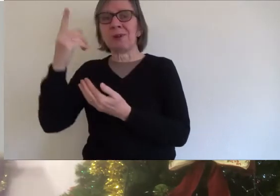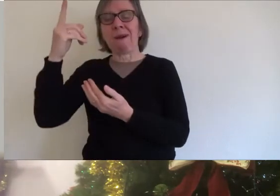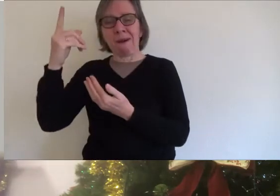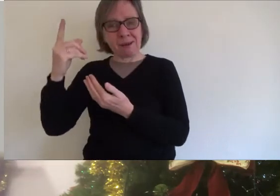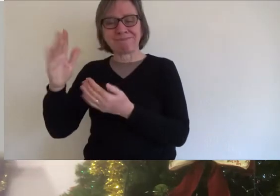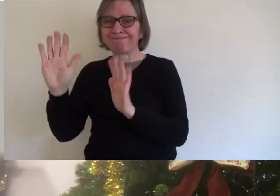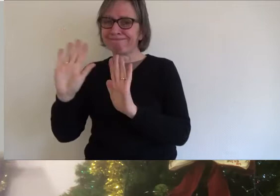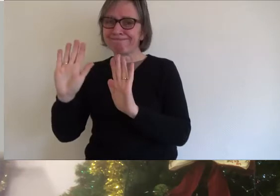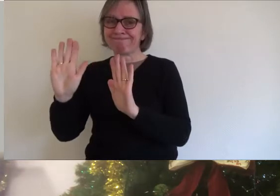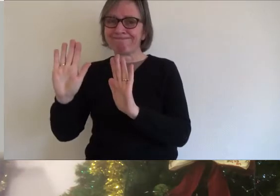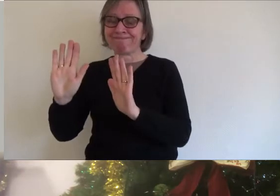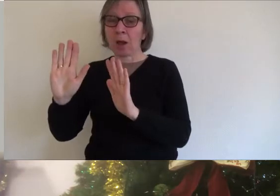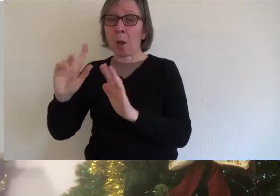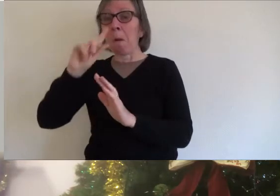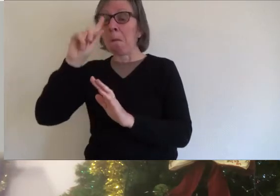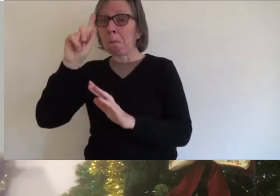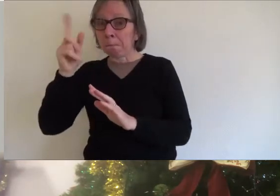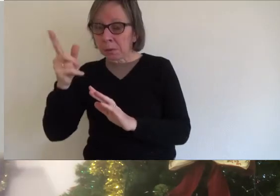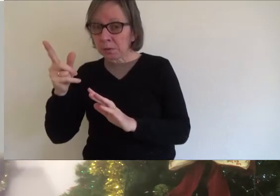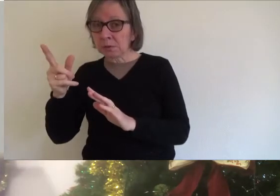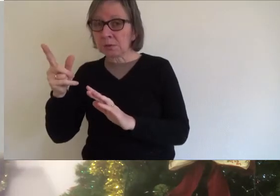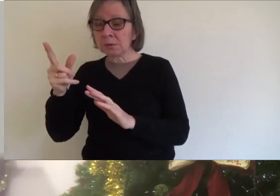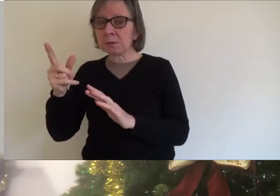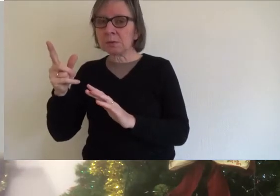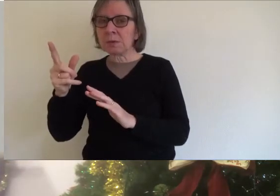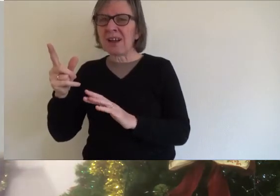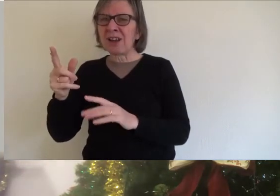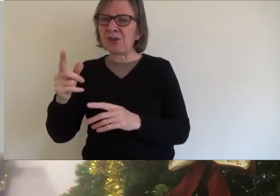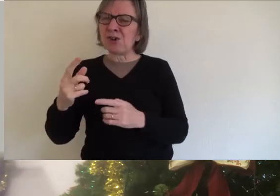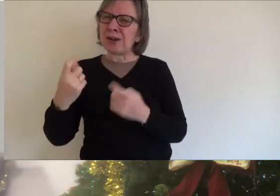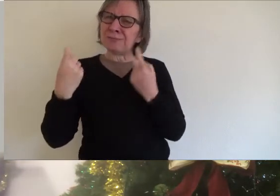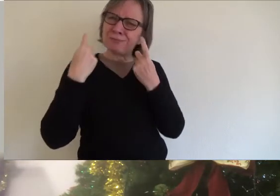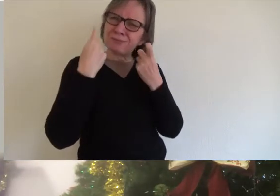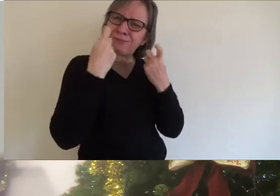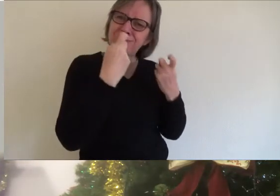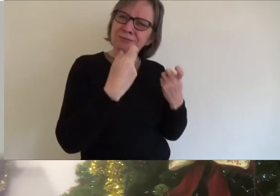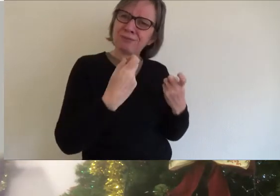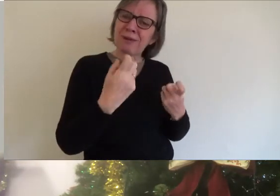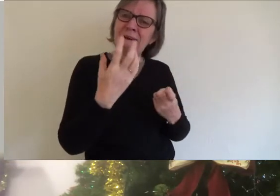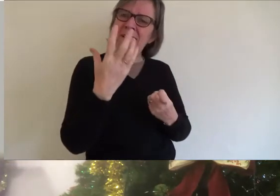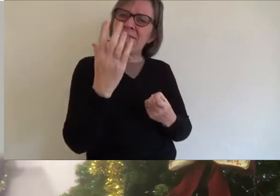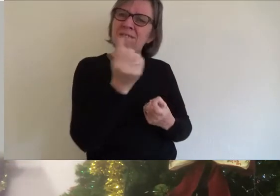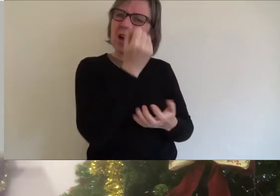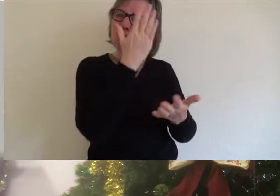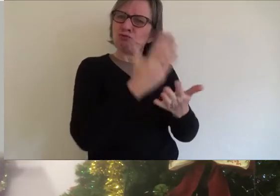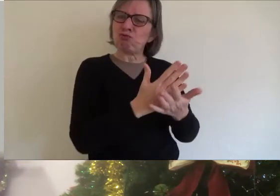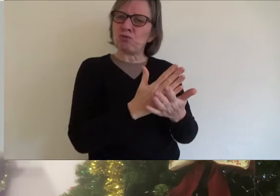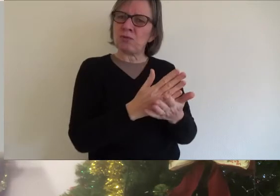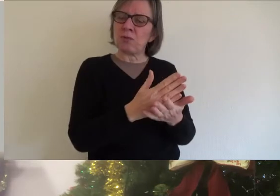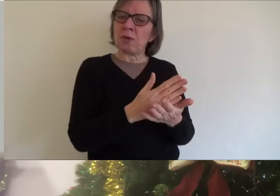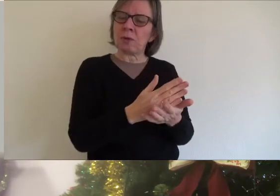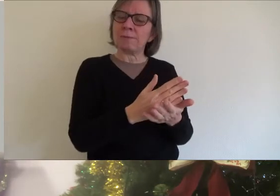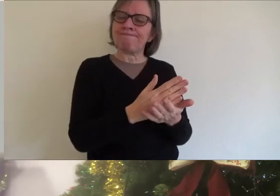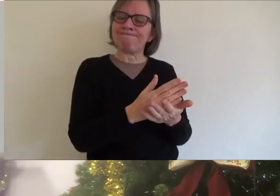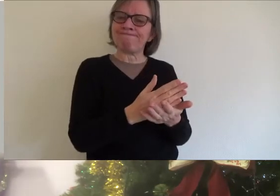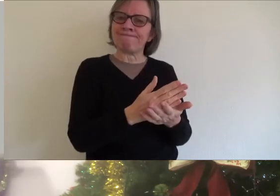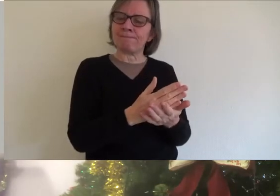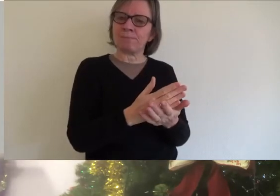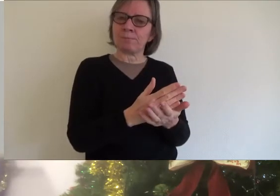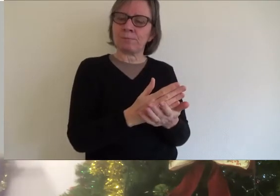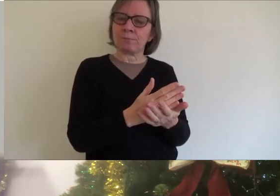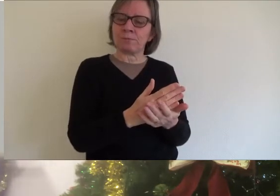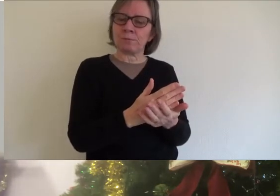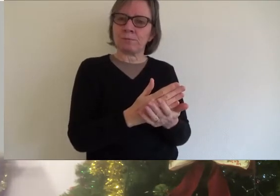were trying to put their foot firmly in where the truth lay. I'm reminded of the verses in